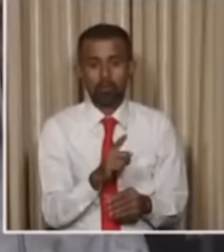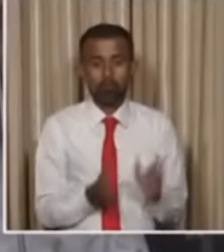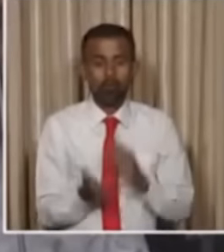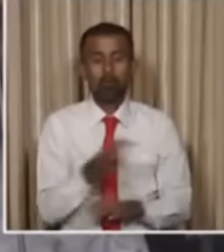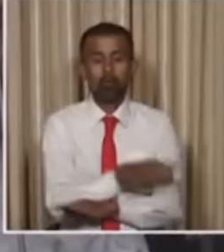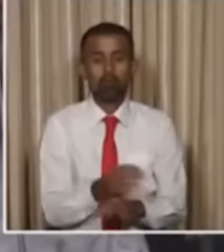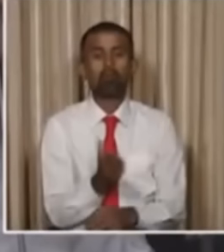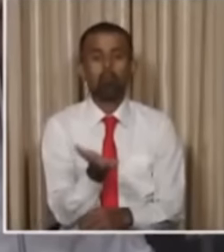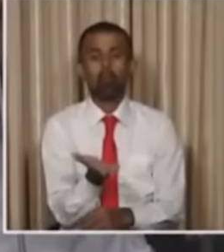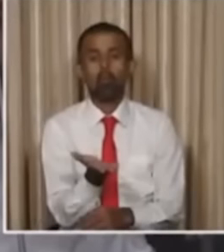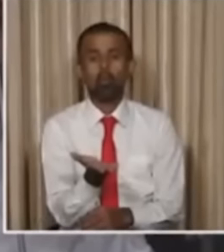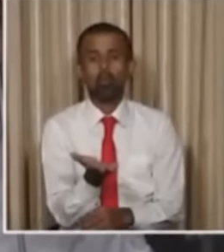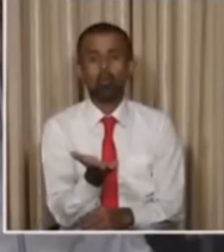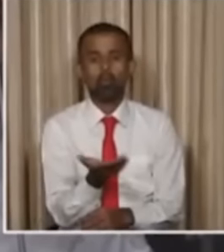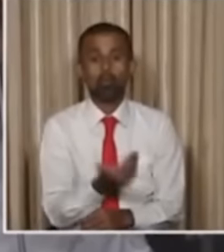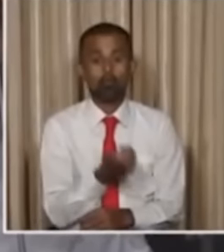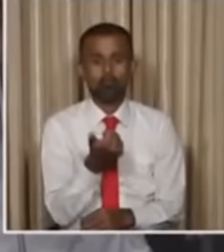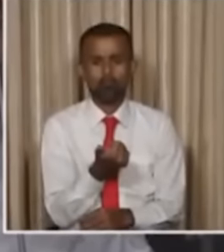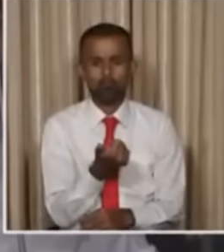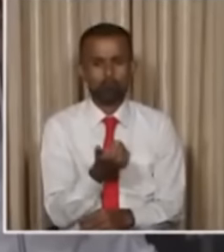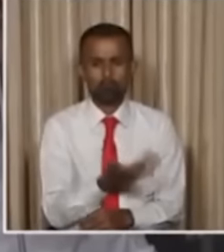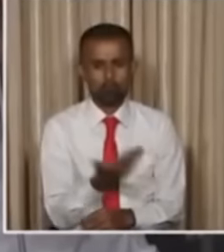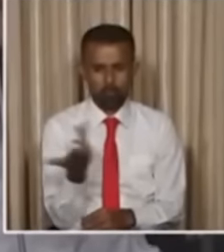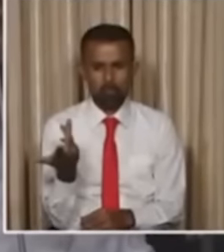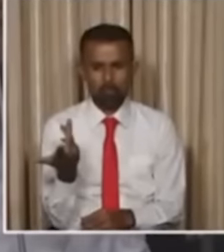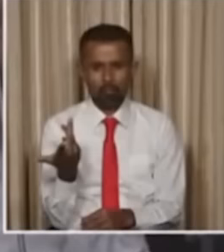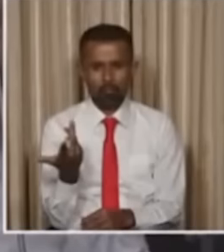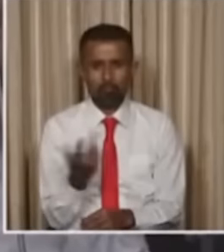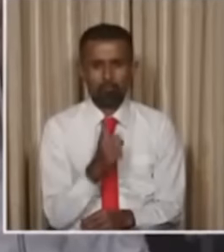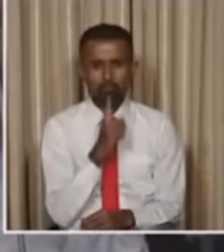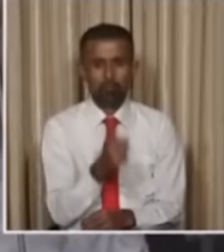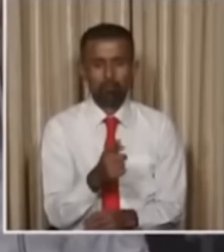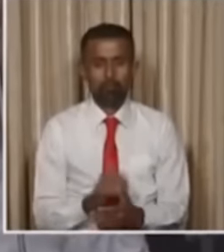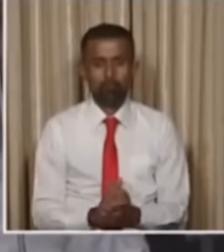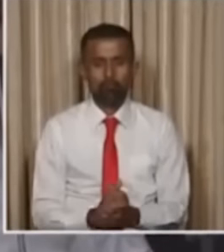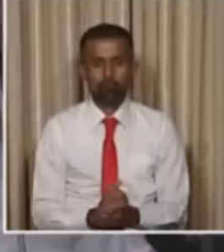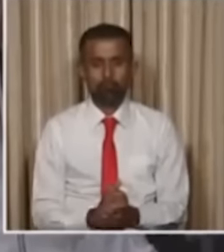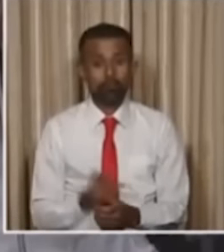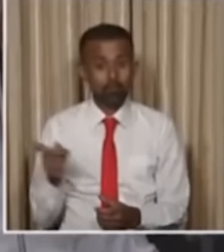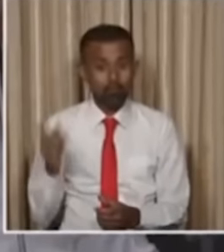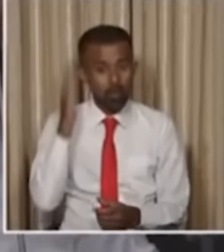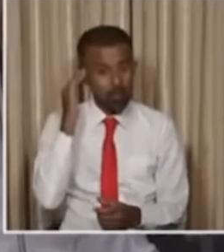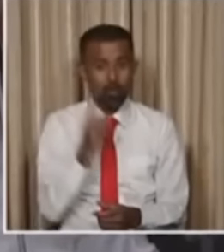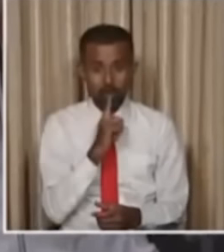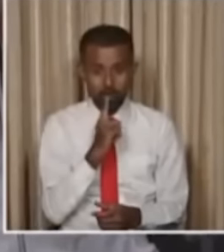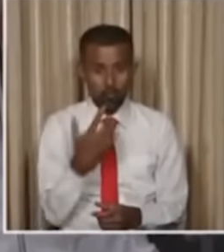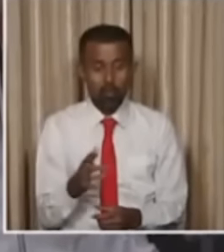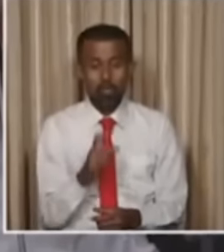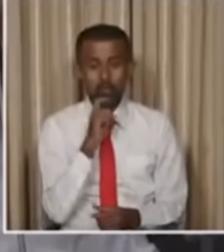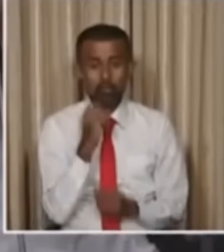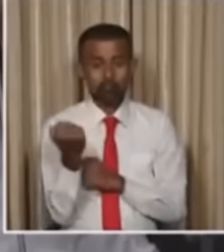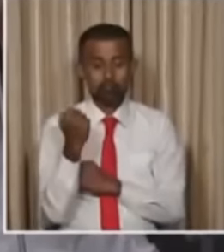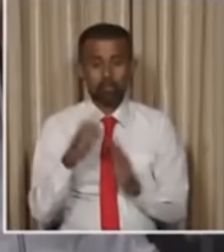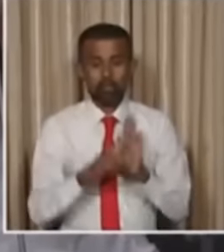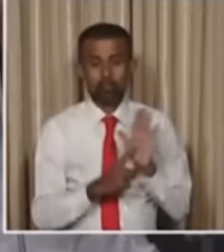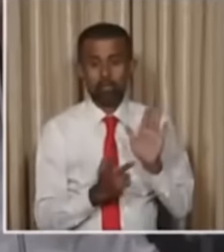Harini Mantri Tumiya Kironang, access to justice means we will give powers, judicial powers to JVP cadres